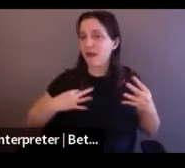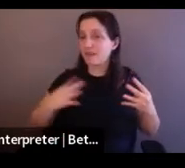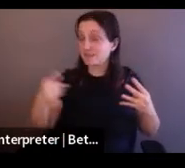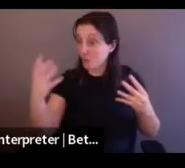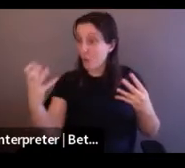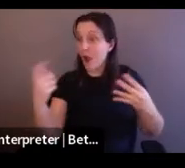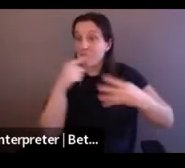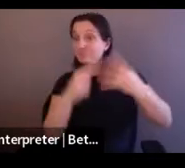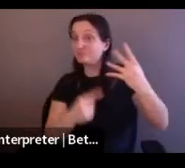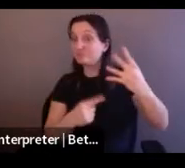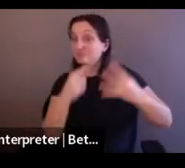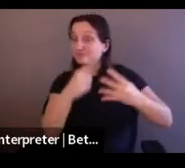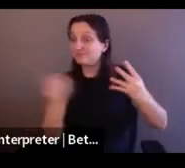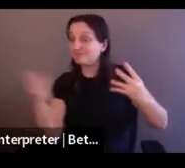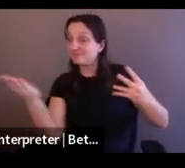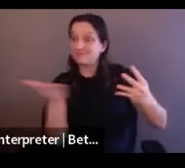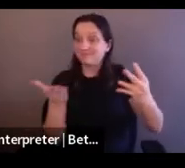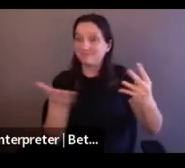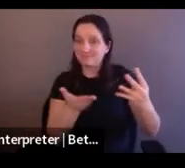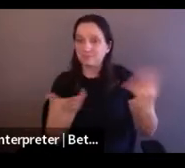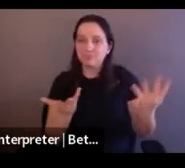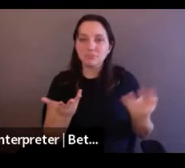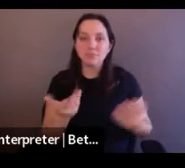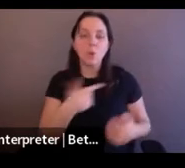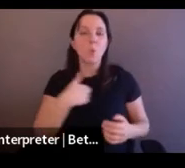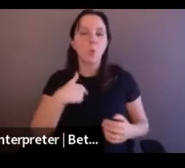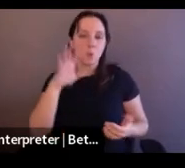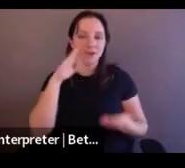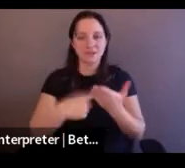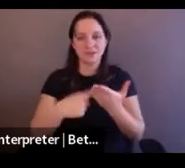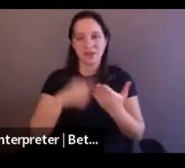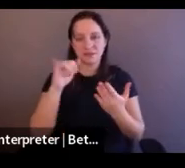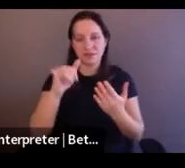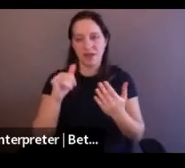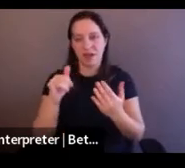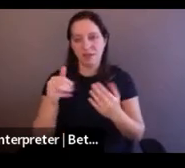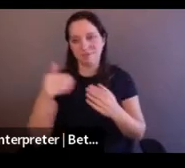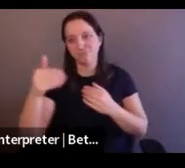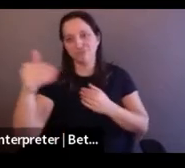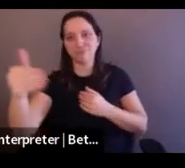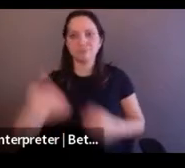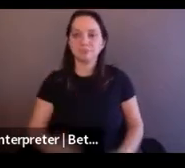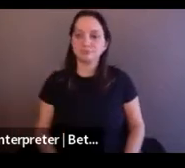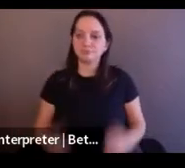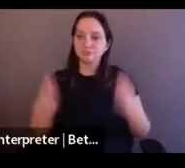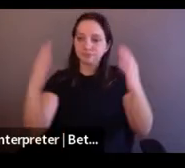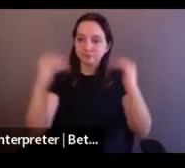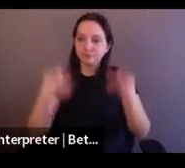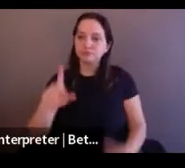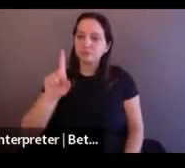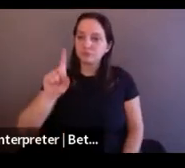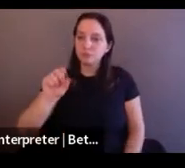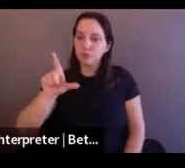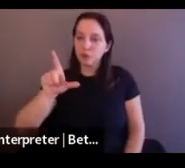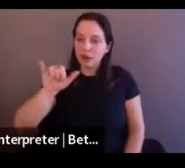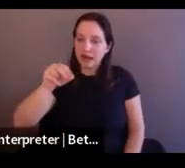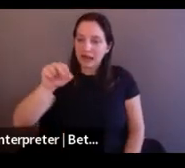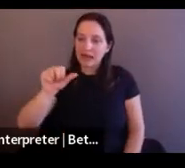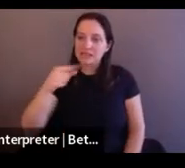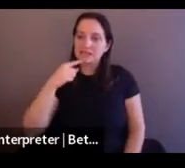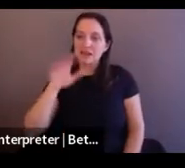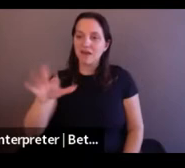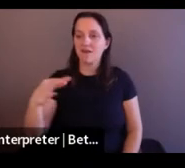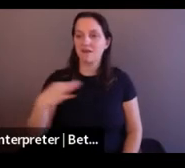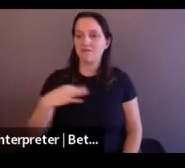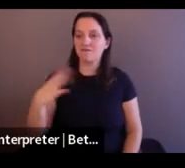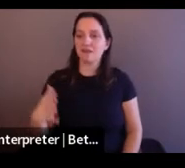You know, and we'll talk about that a little bit going forward, how to kind of find those volunteers. Delina says their volunteers are all over the place. There's not